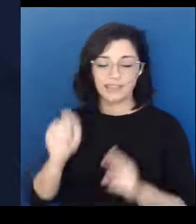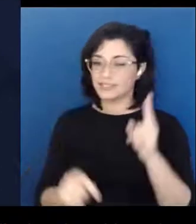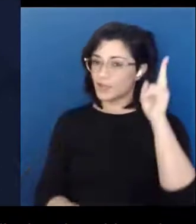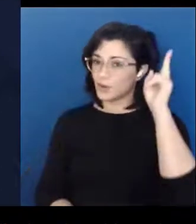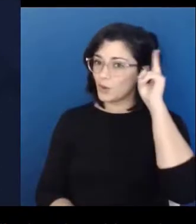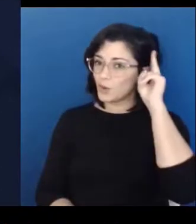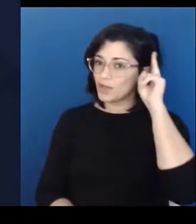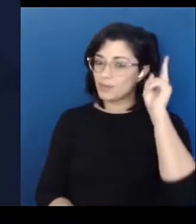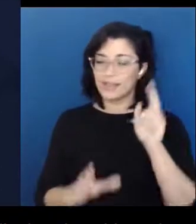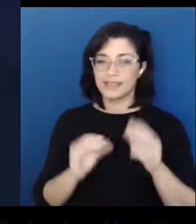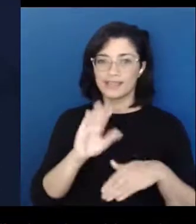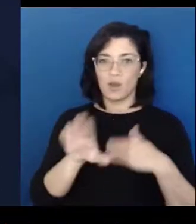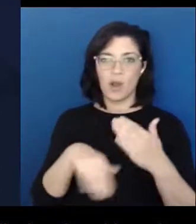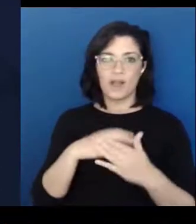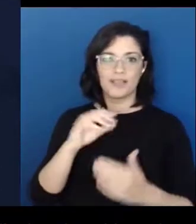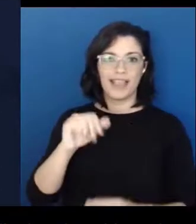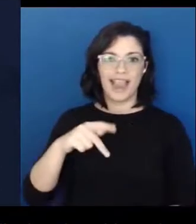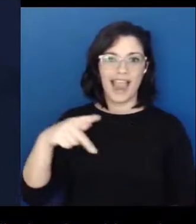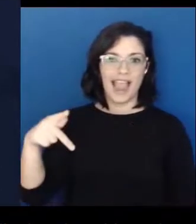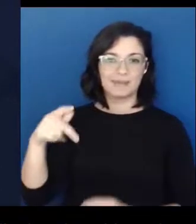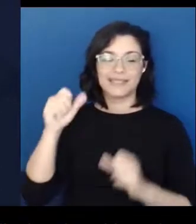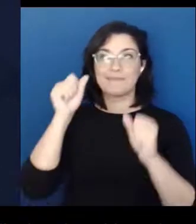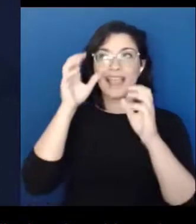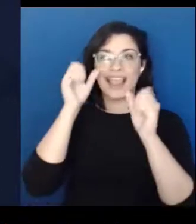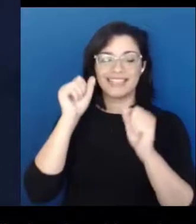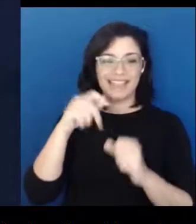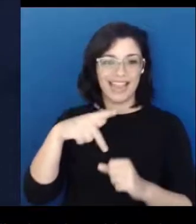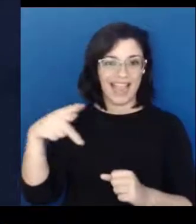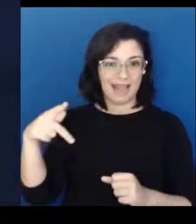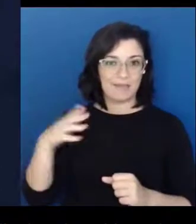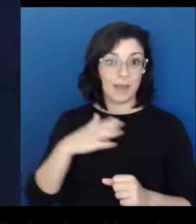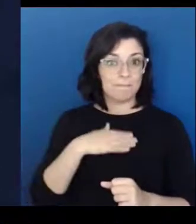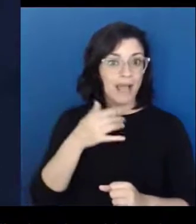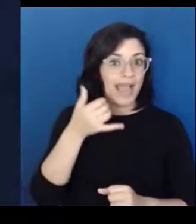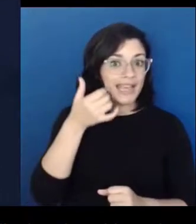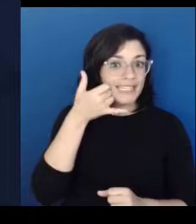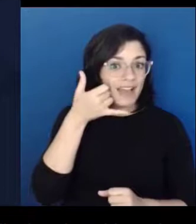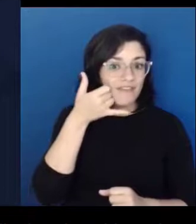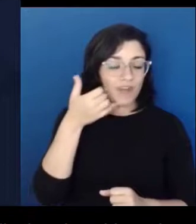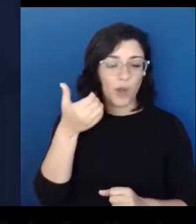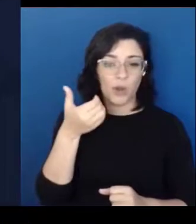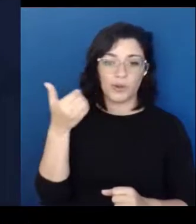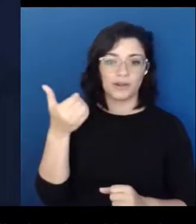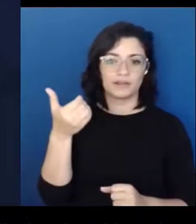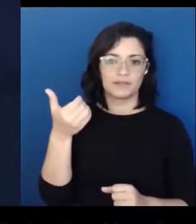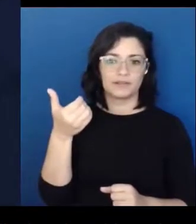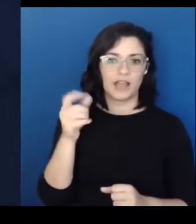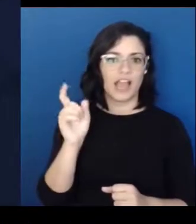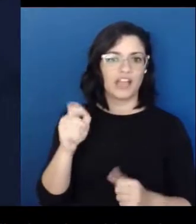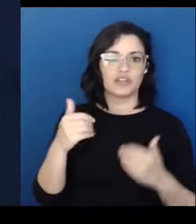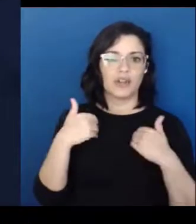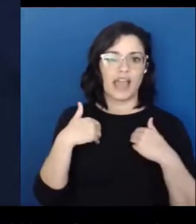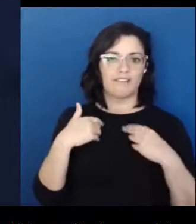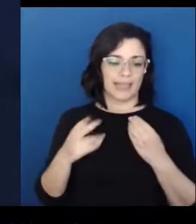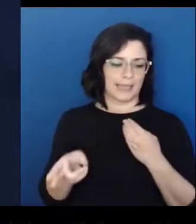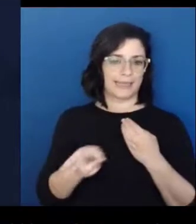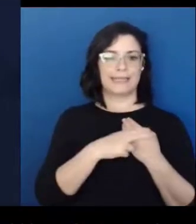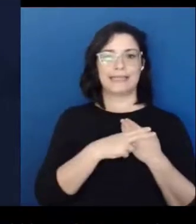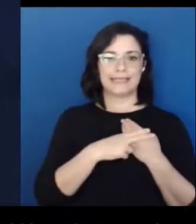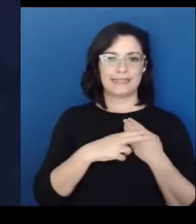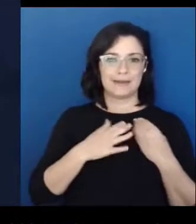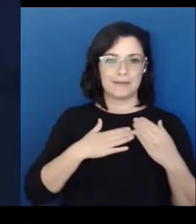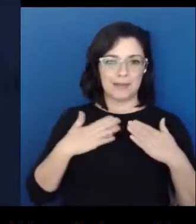Like my cell phone is I should have it strapped to my body because it connects me in so many ways to